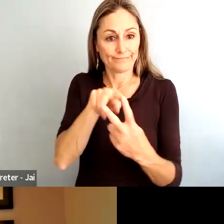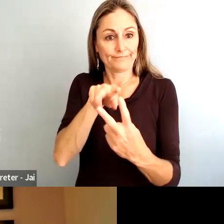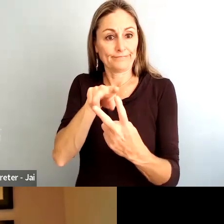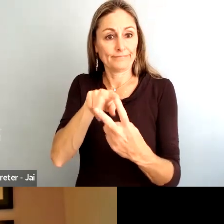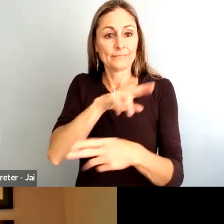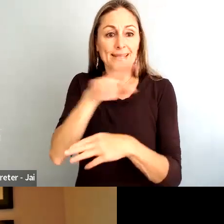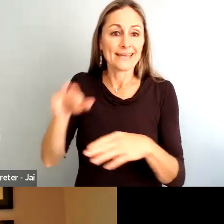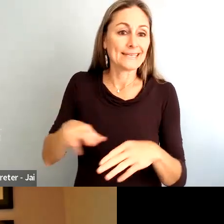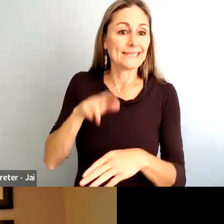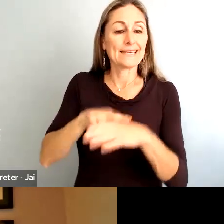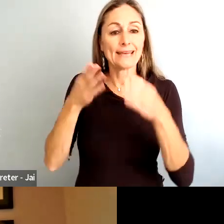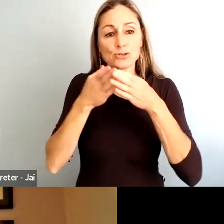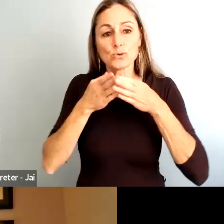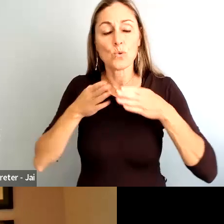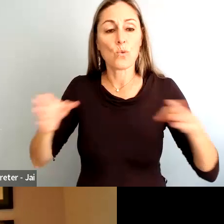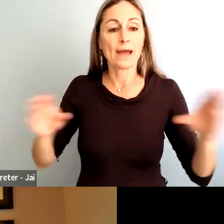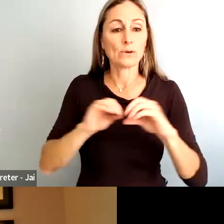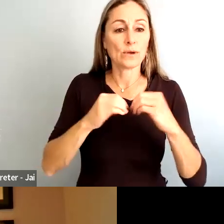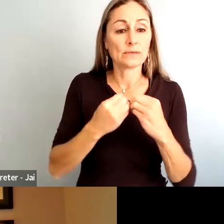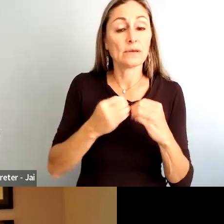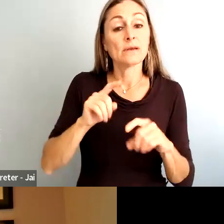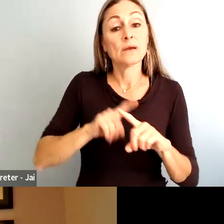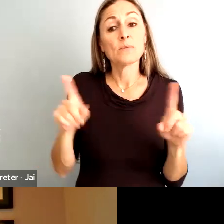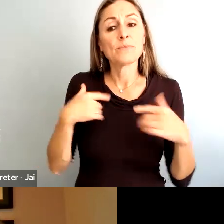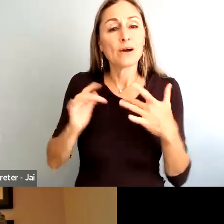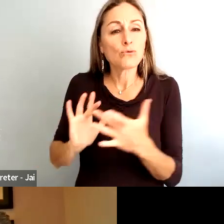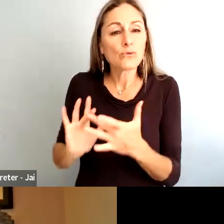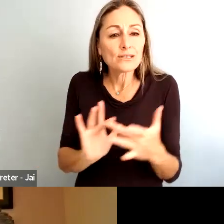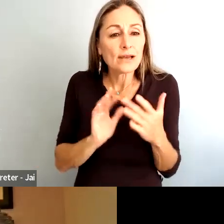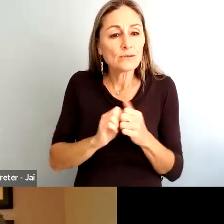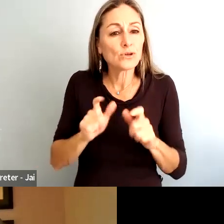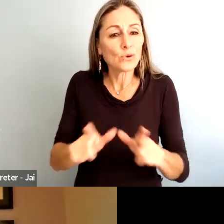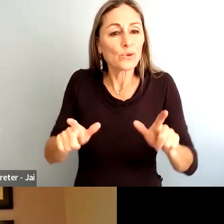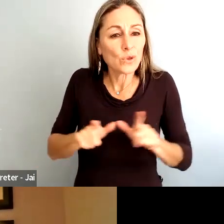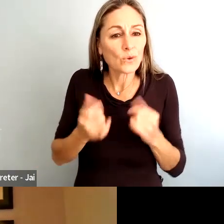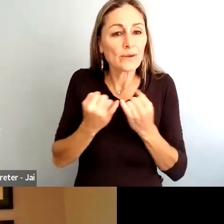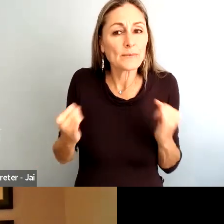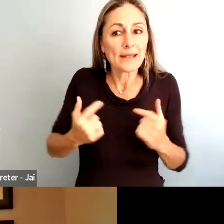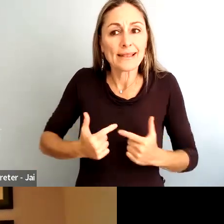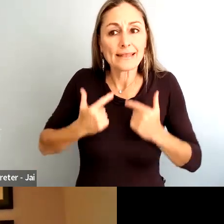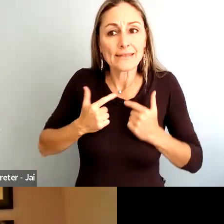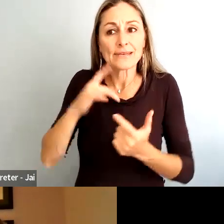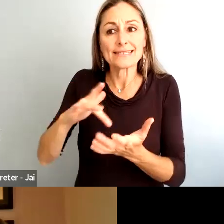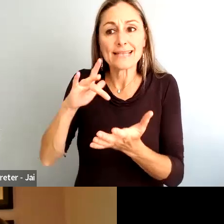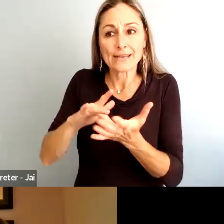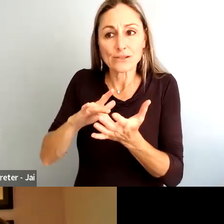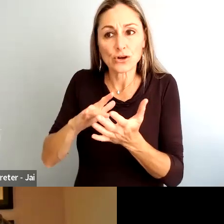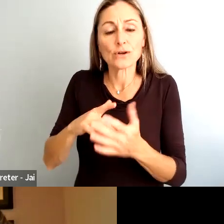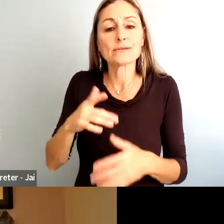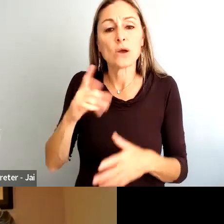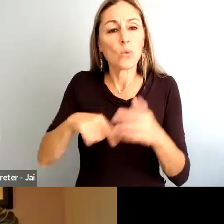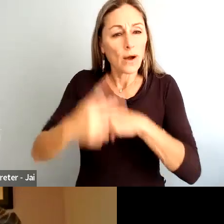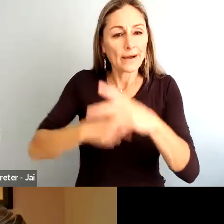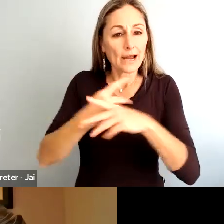nationwide organizations. But I would reach out to your local independent living centers to find out about what kind of youth initiatives are